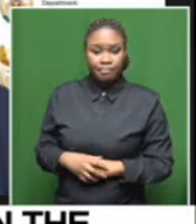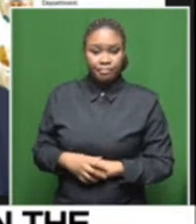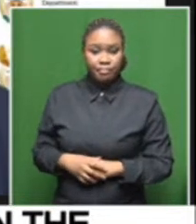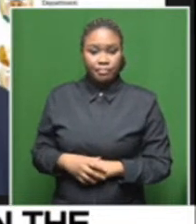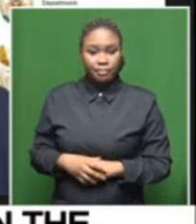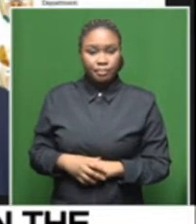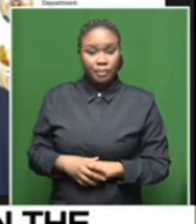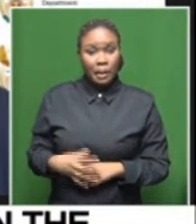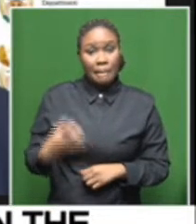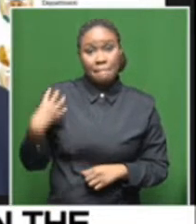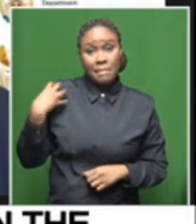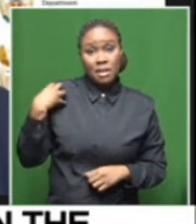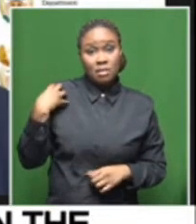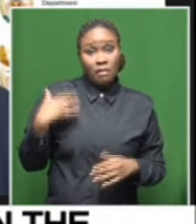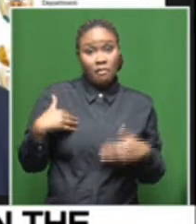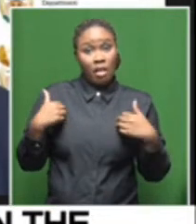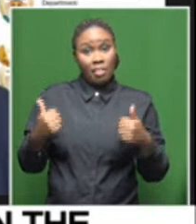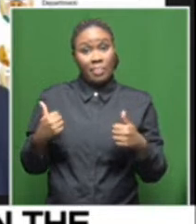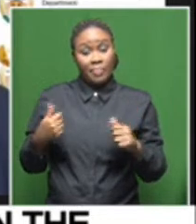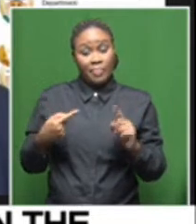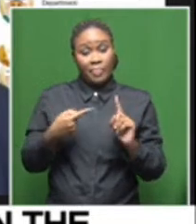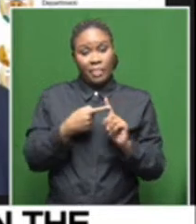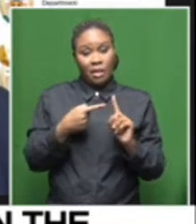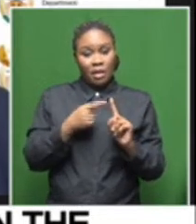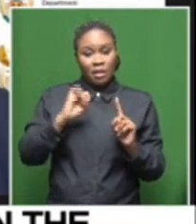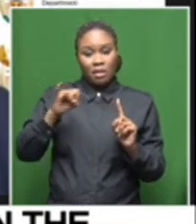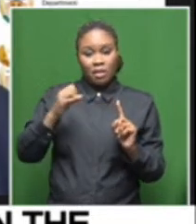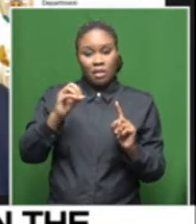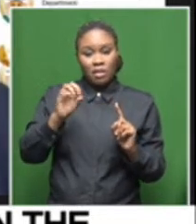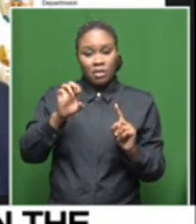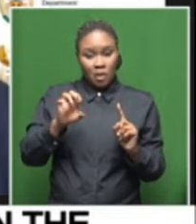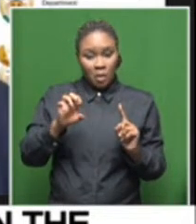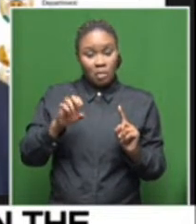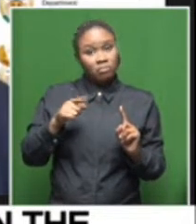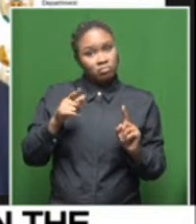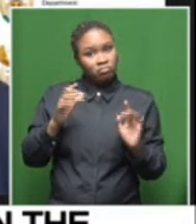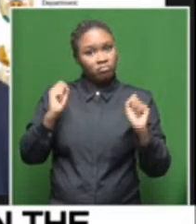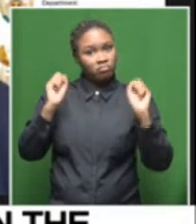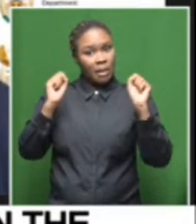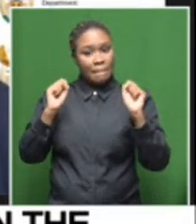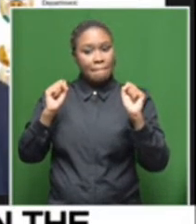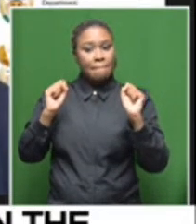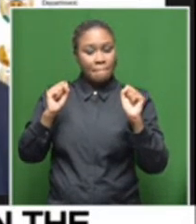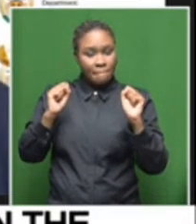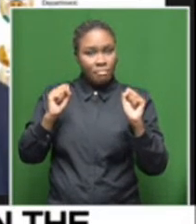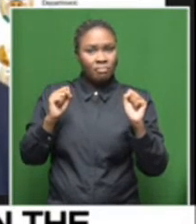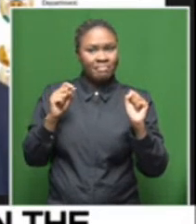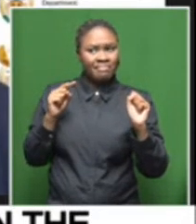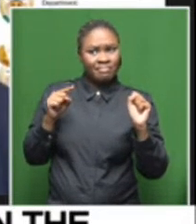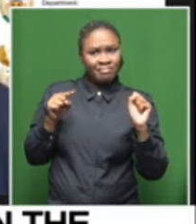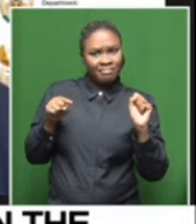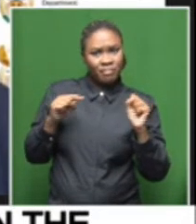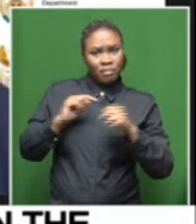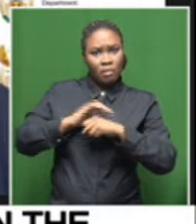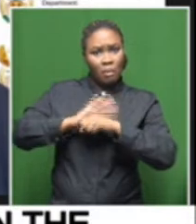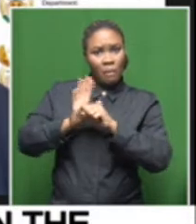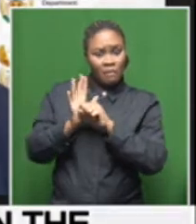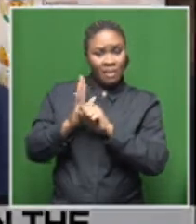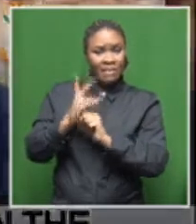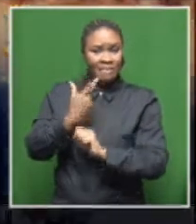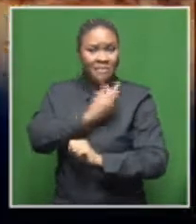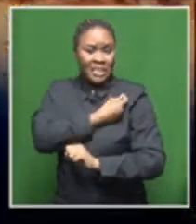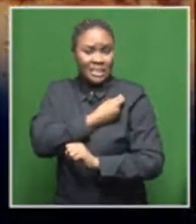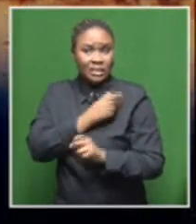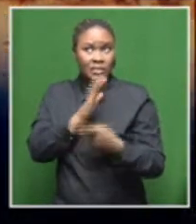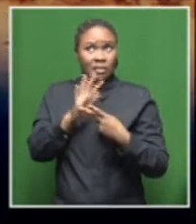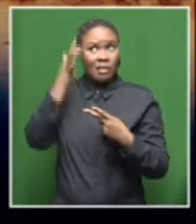Minister of Health, Dr. Joe Phaahla, briefing the media about the latest regarding COVID-19 and what the government